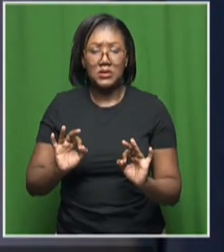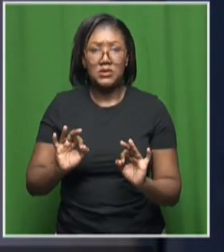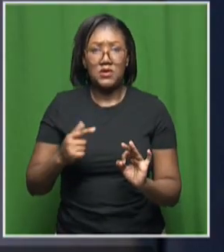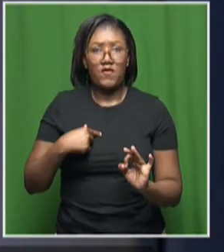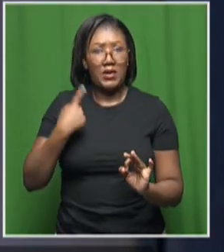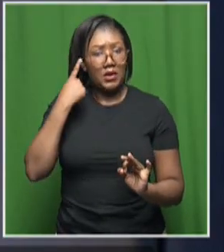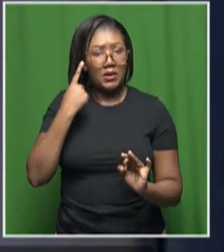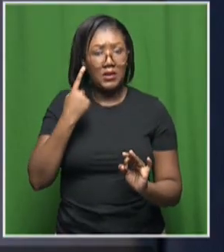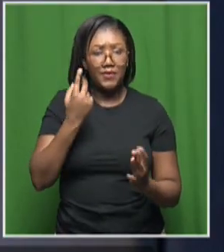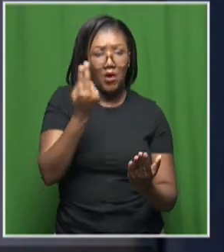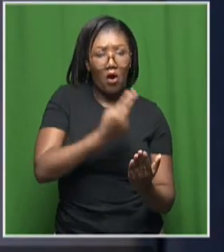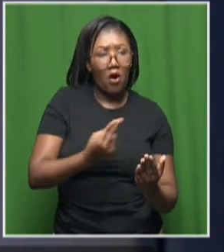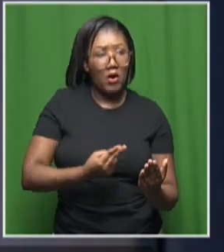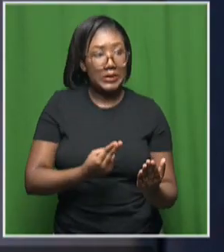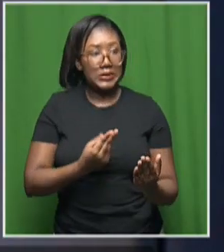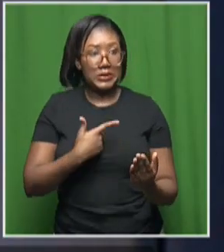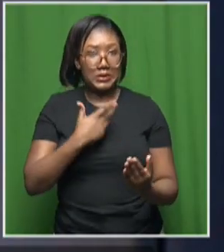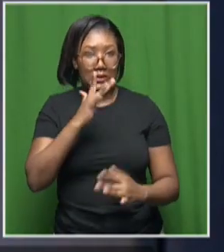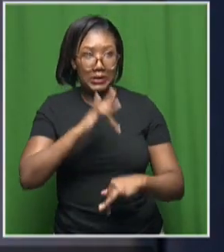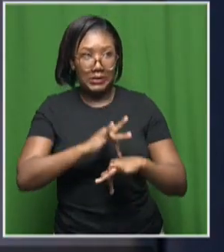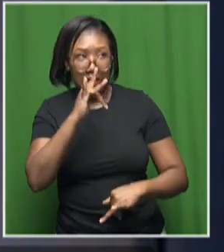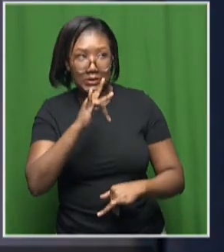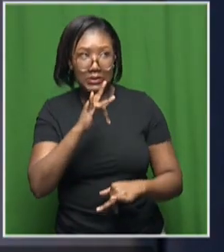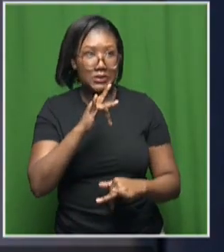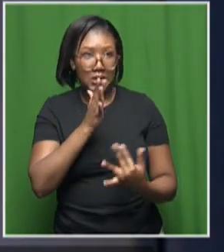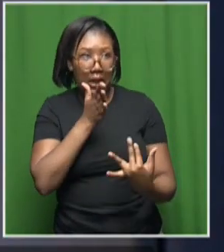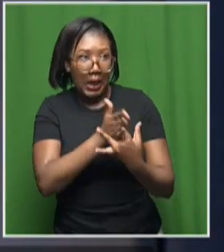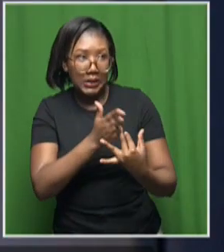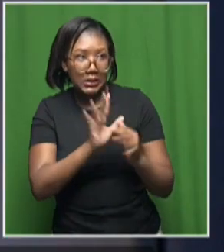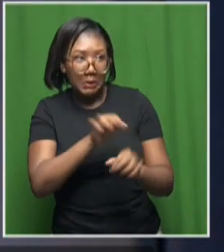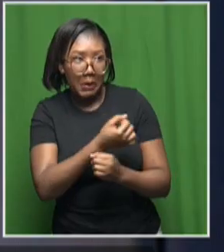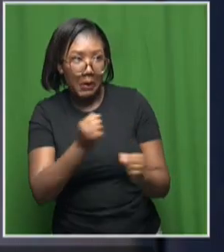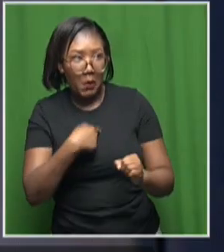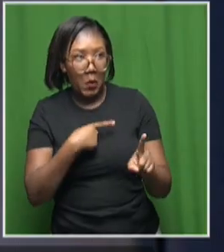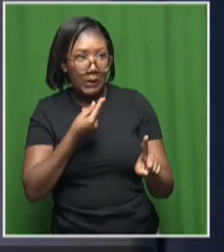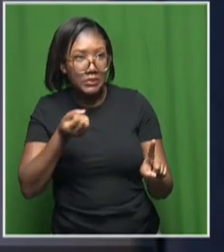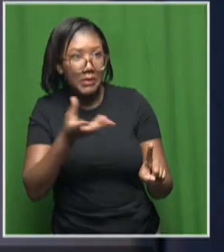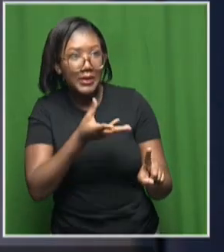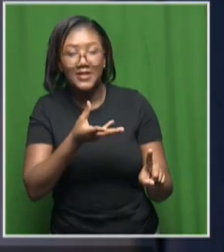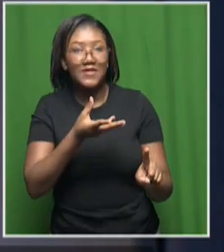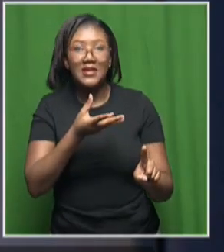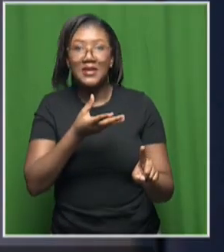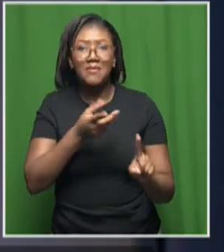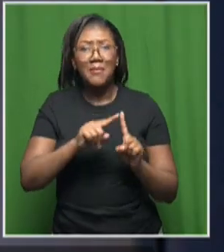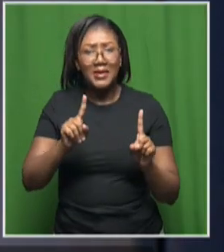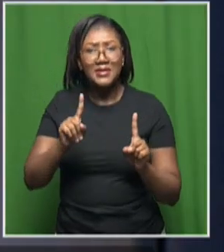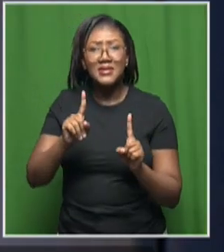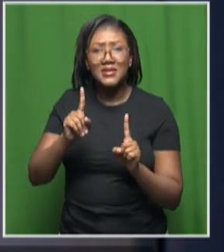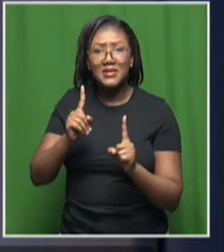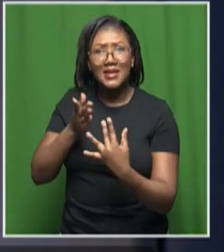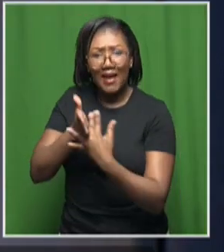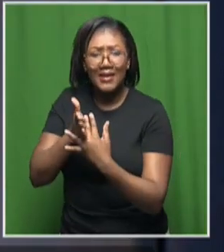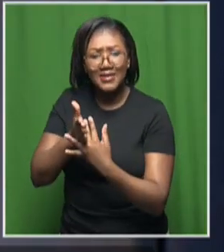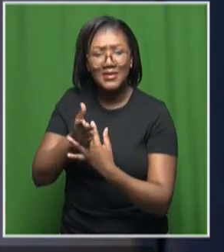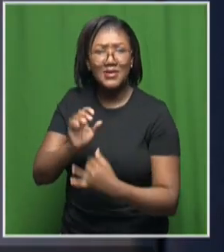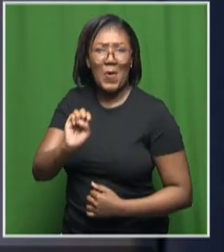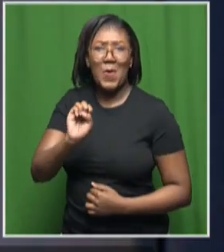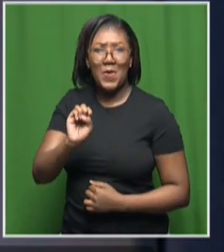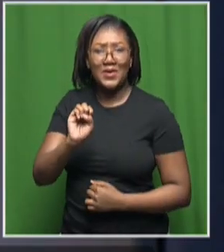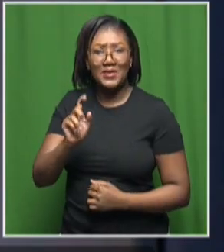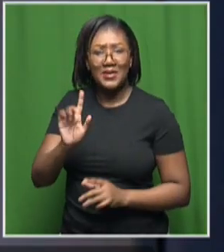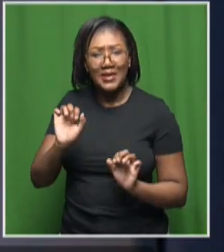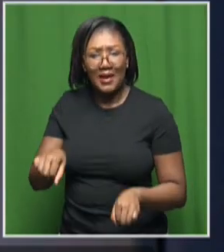thing that is out there that people cannot touch, when actually it's created within that same community. And I think that's more my